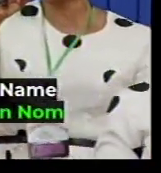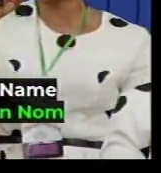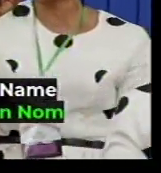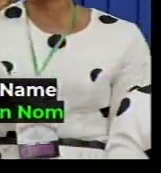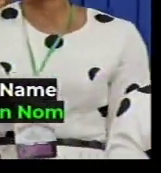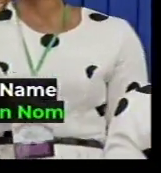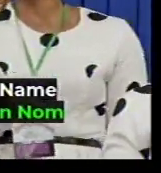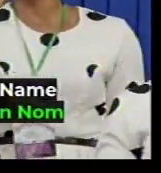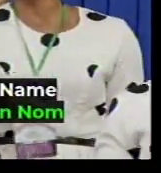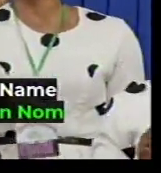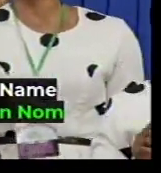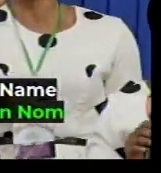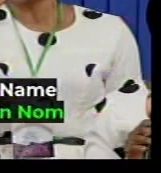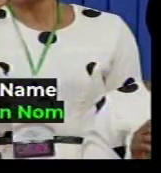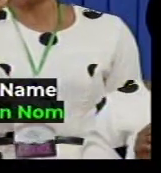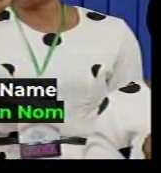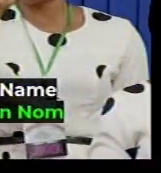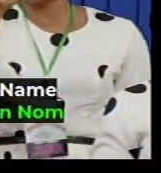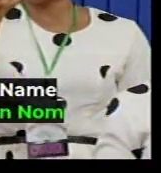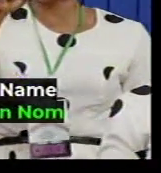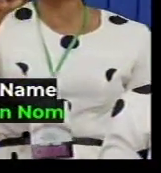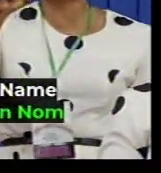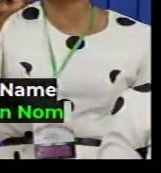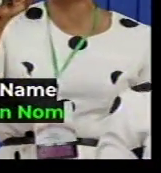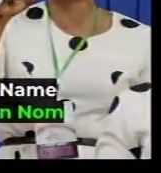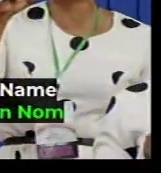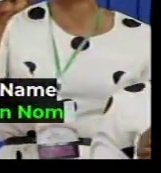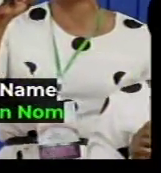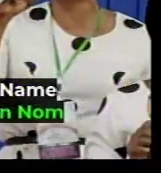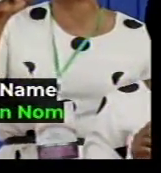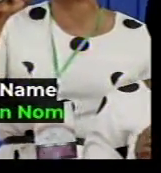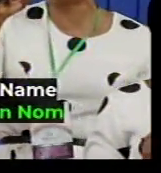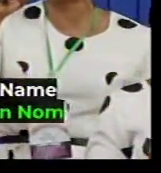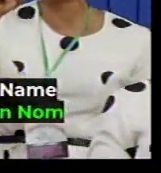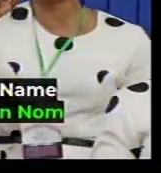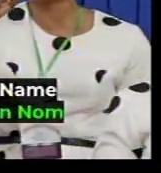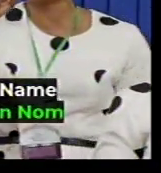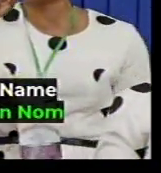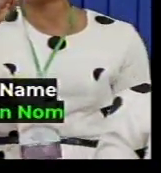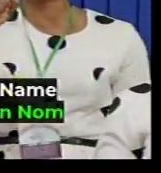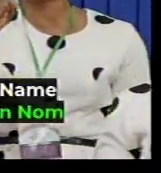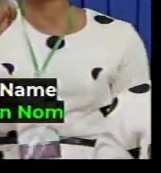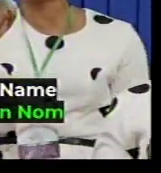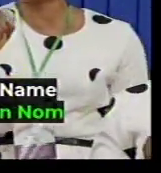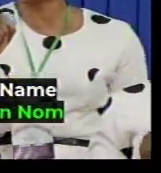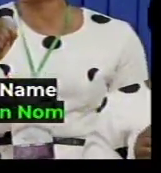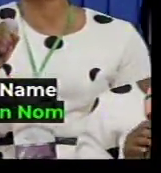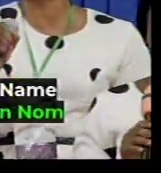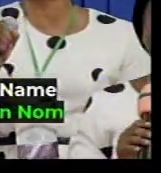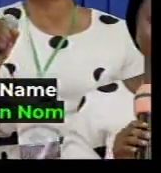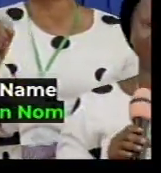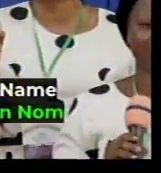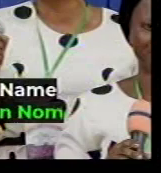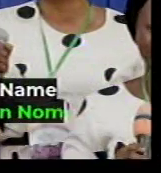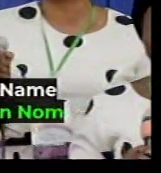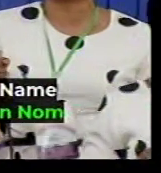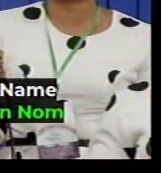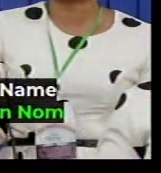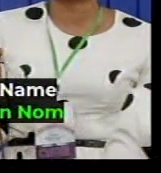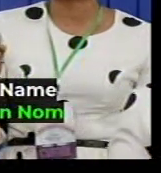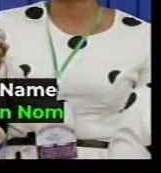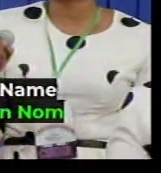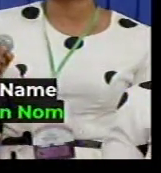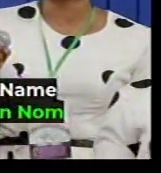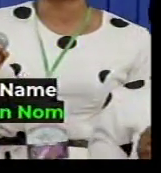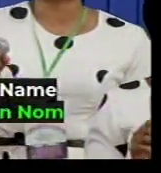ye take heed, as unto a light that shineth in a dark place, until the day dawn